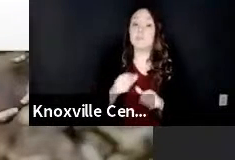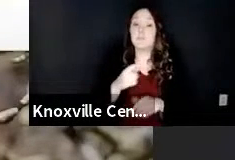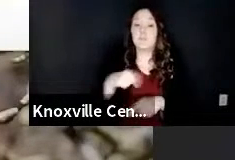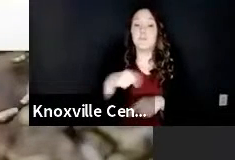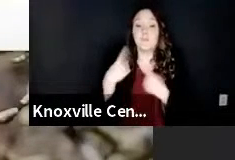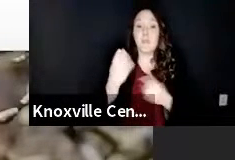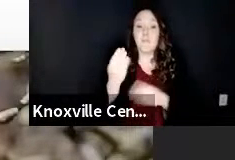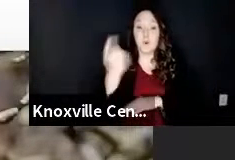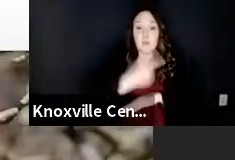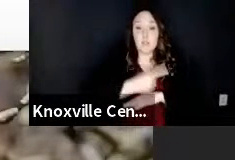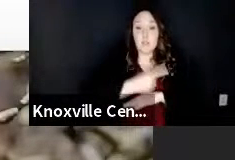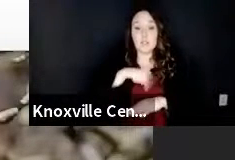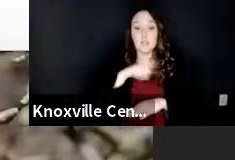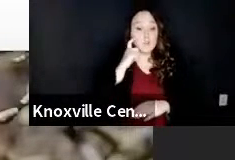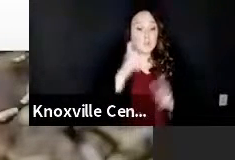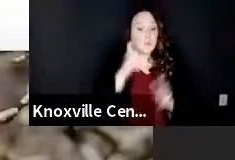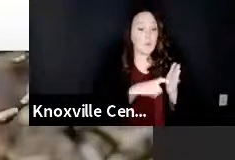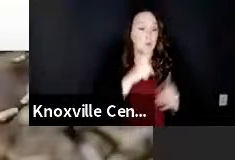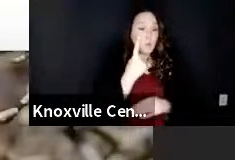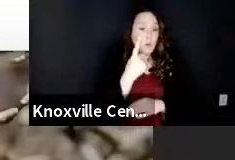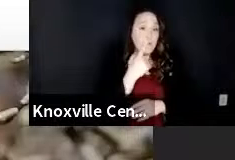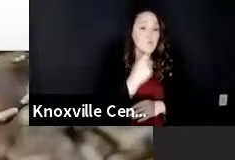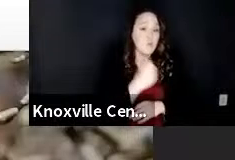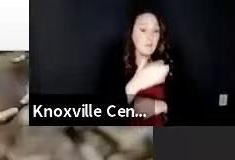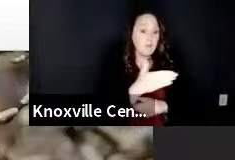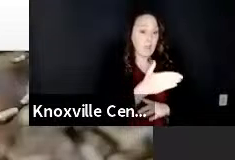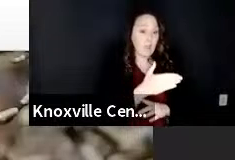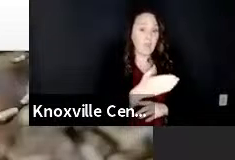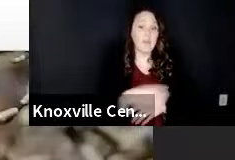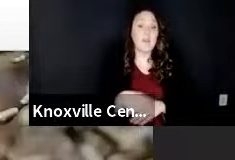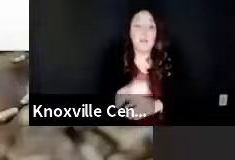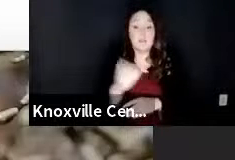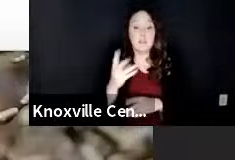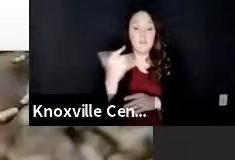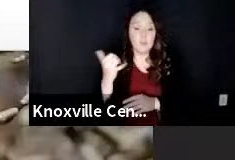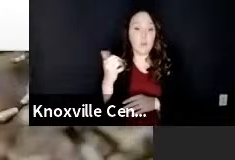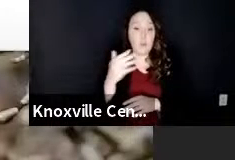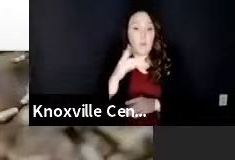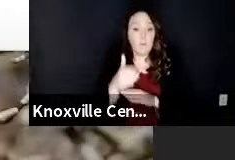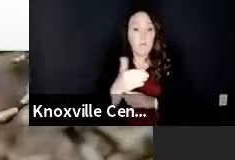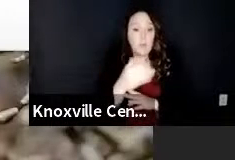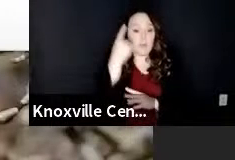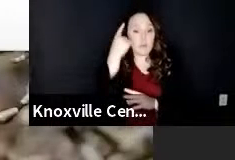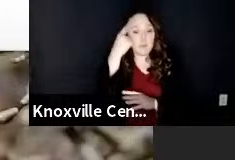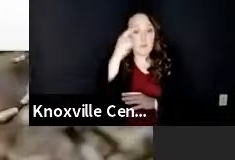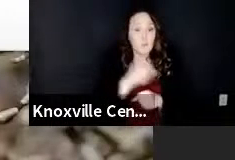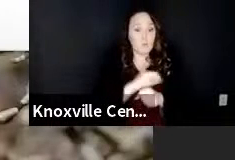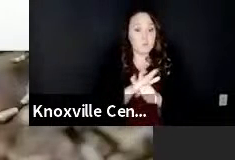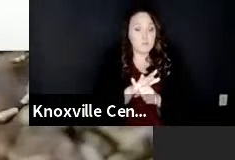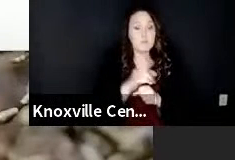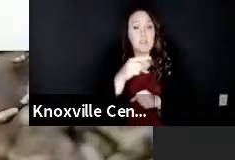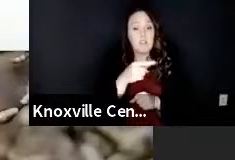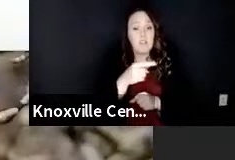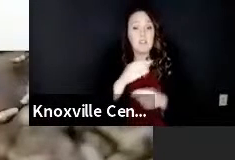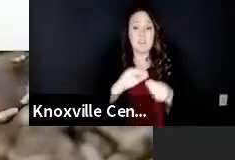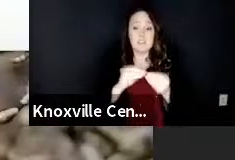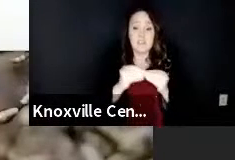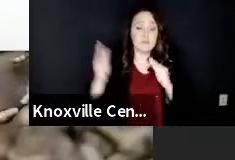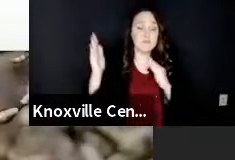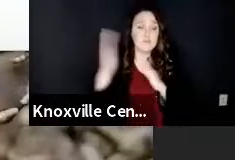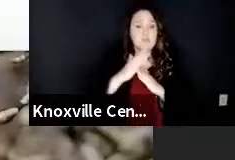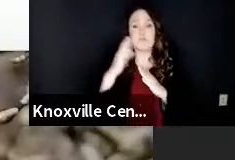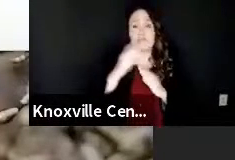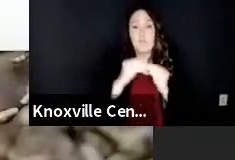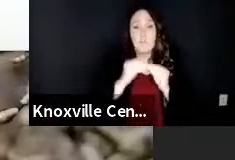red flag and 3 consecutive yellow flags for inpatients with COVID-19. These numbers are the highest we have seen yet and have remained